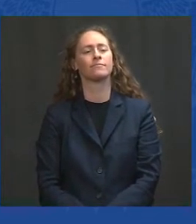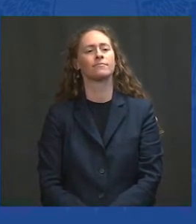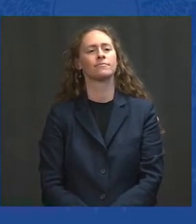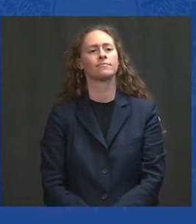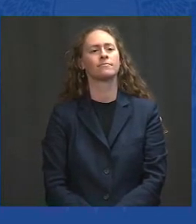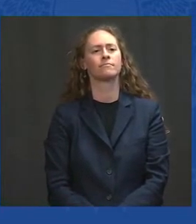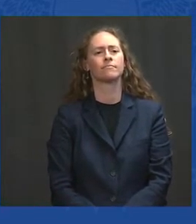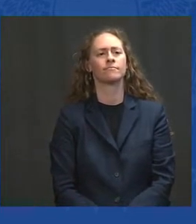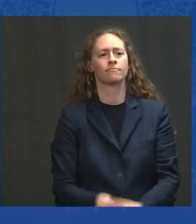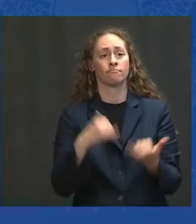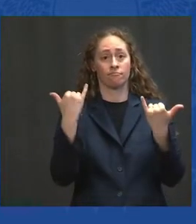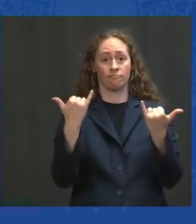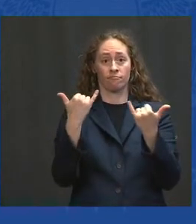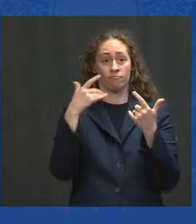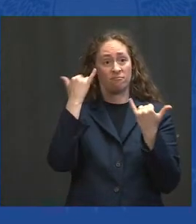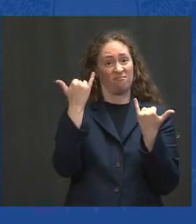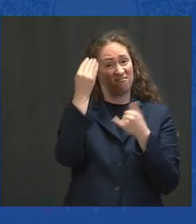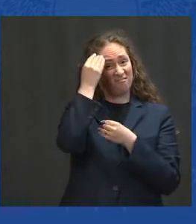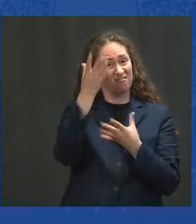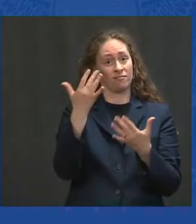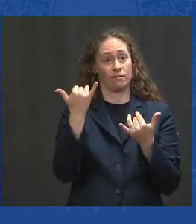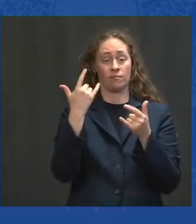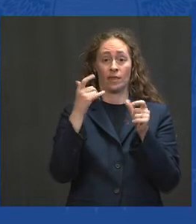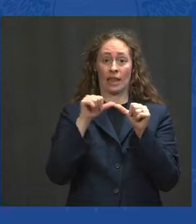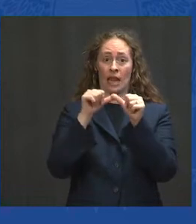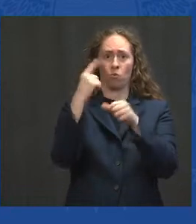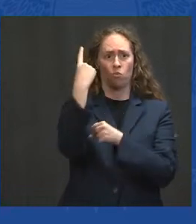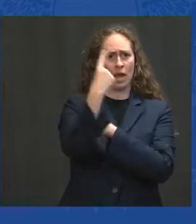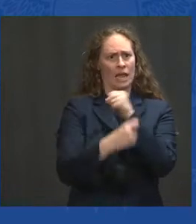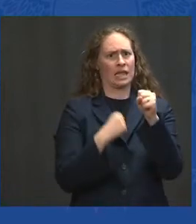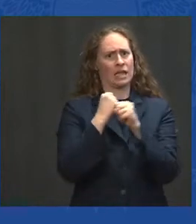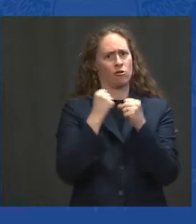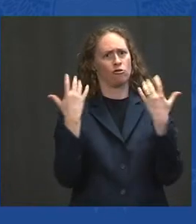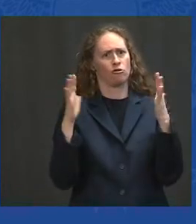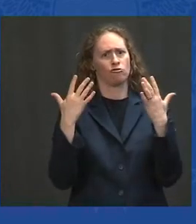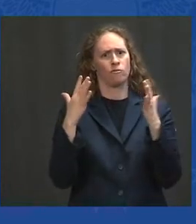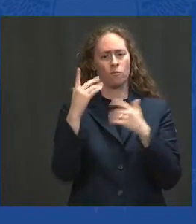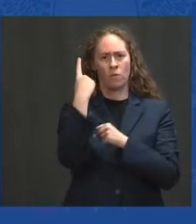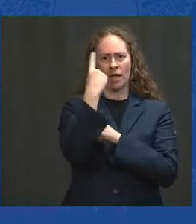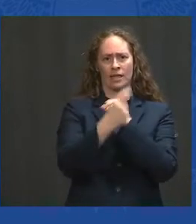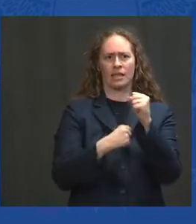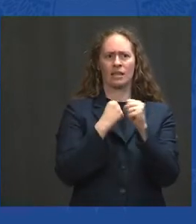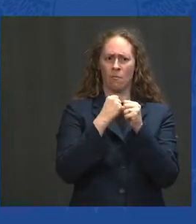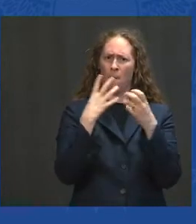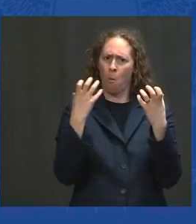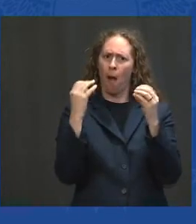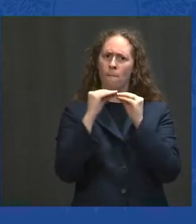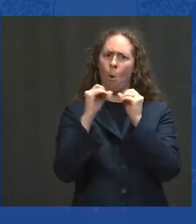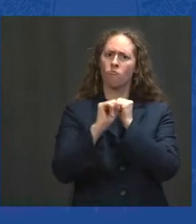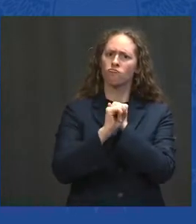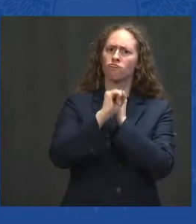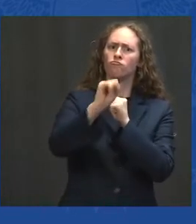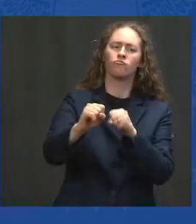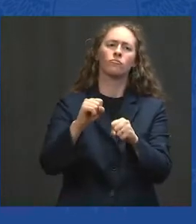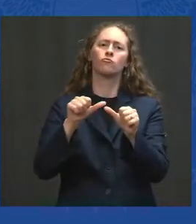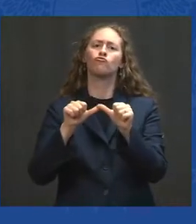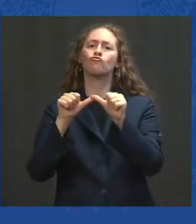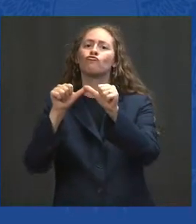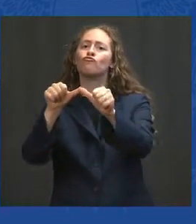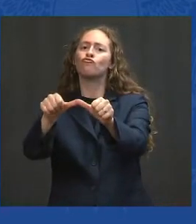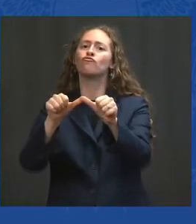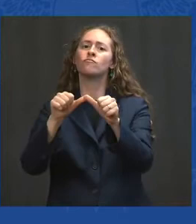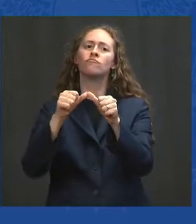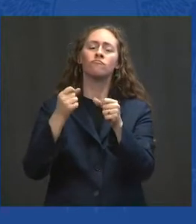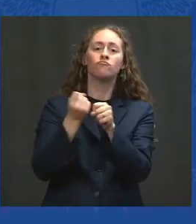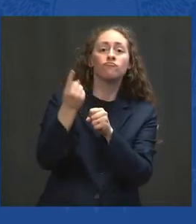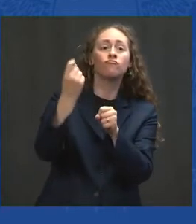for 1 year now. It's all I could get it for the first time. And so I want to extend it into the future now. I have another piece